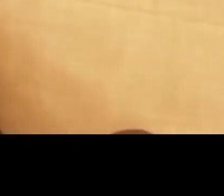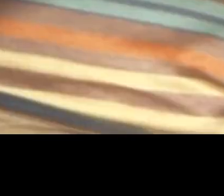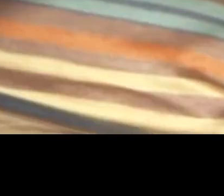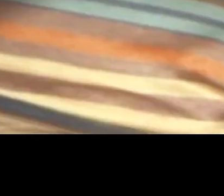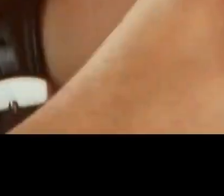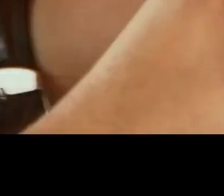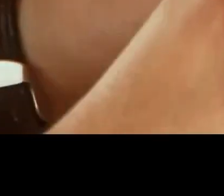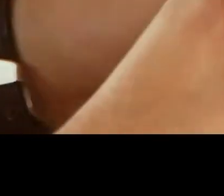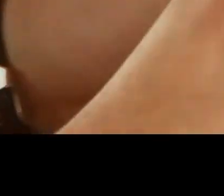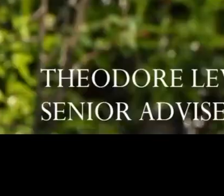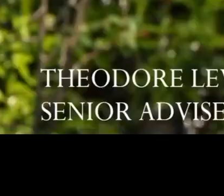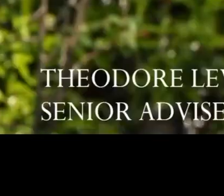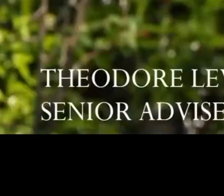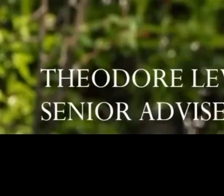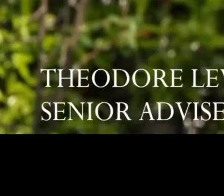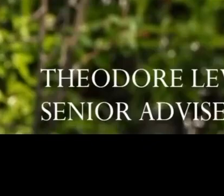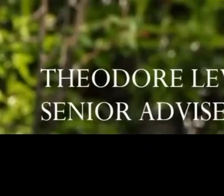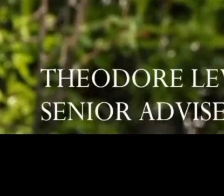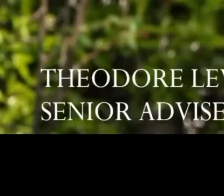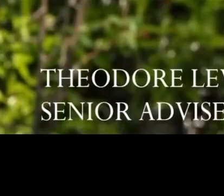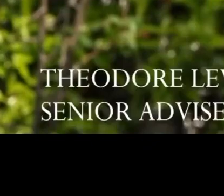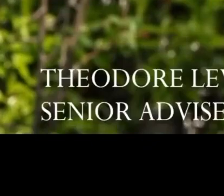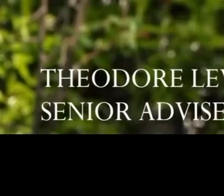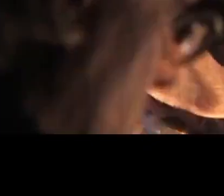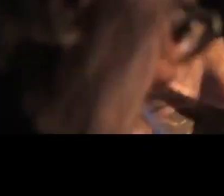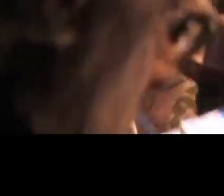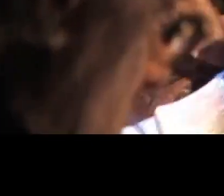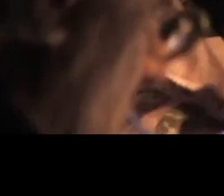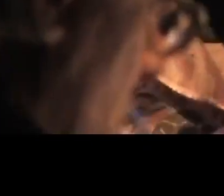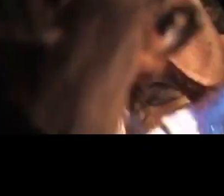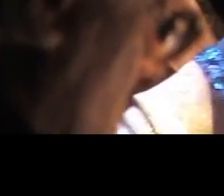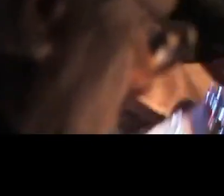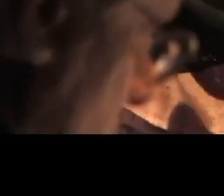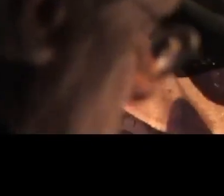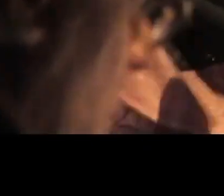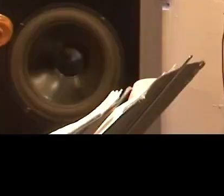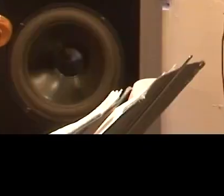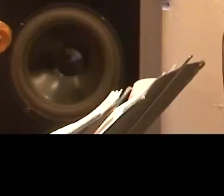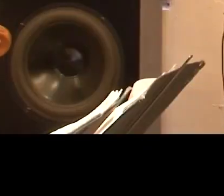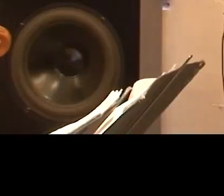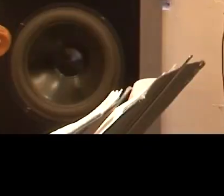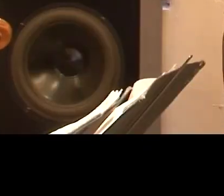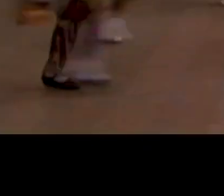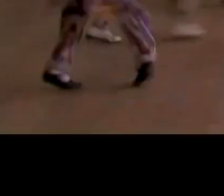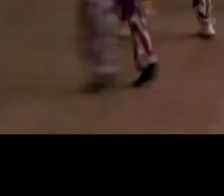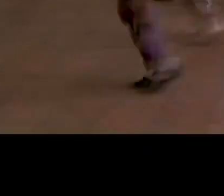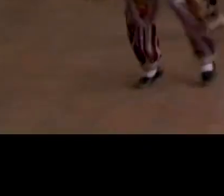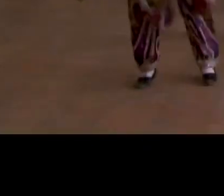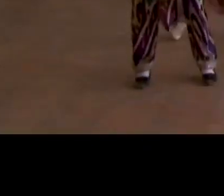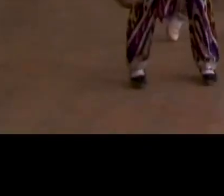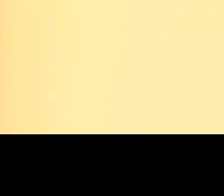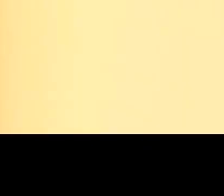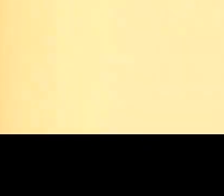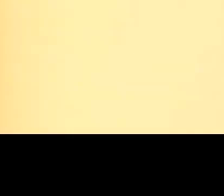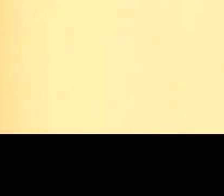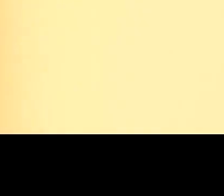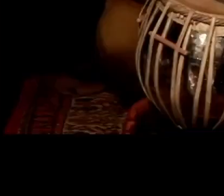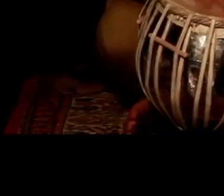region. The Aga Khan Music Initiative has been a pioneer in the emerging field of cultural